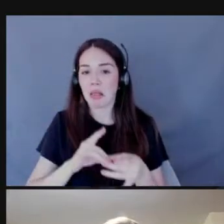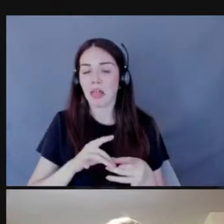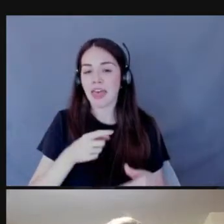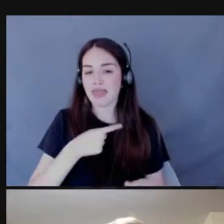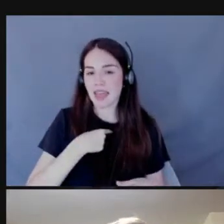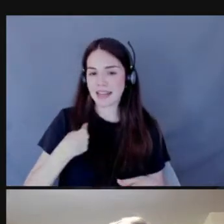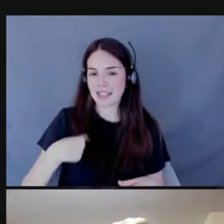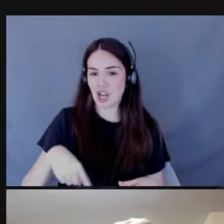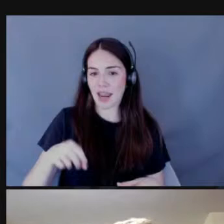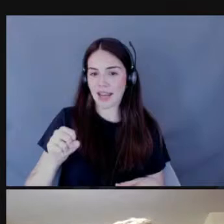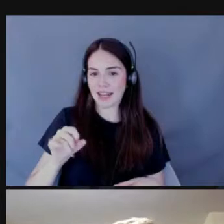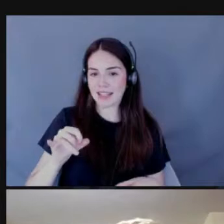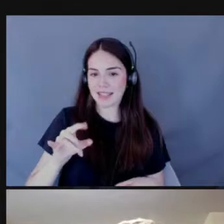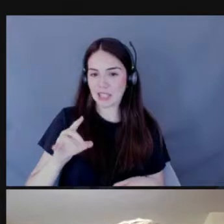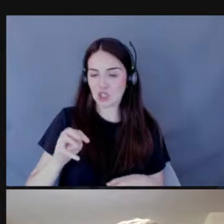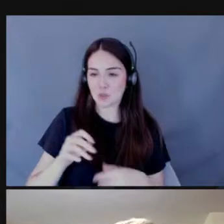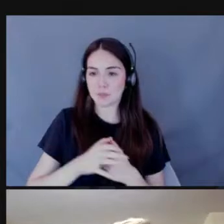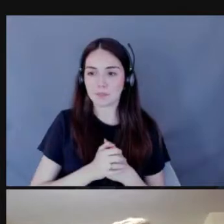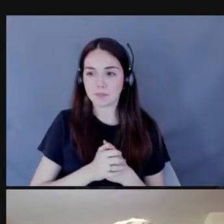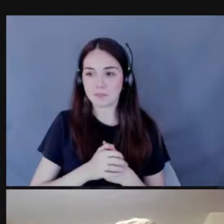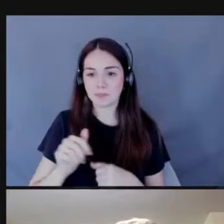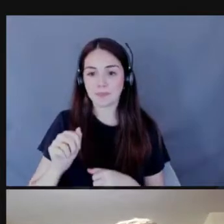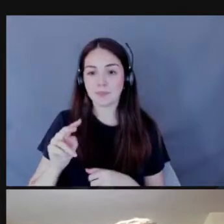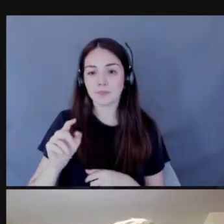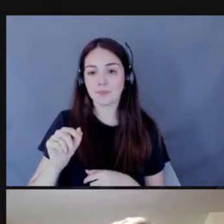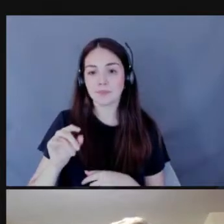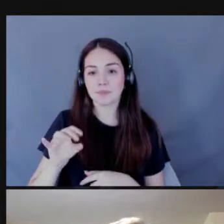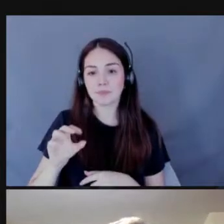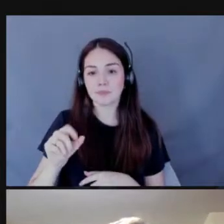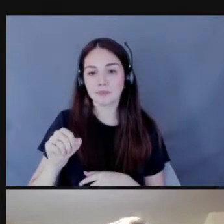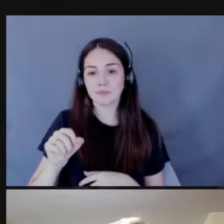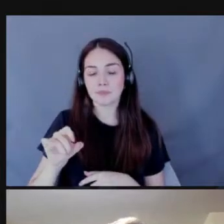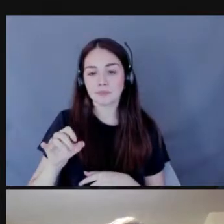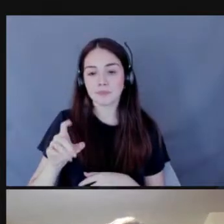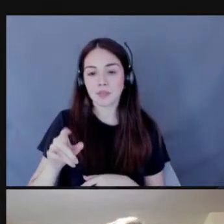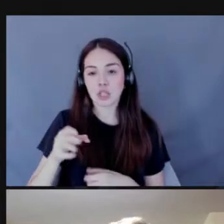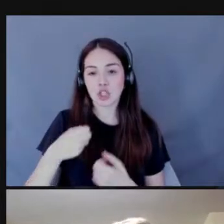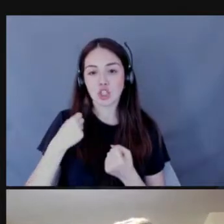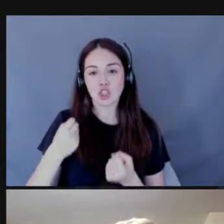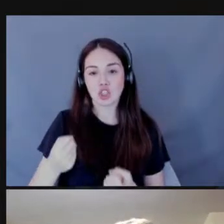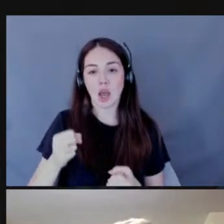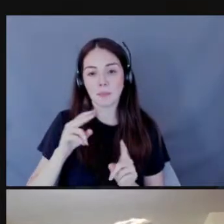The anaconda syndrome became a really, as I say, kind of the dominant viewpoint